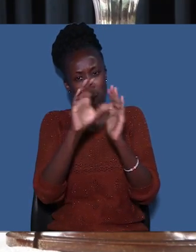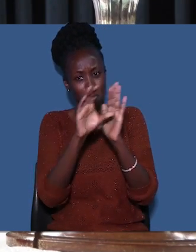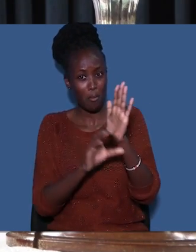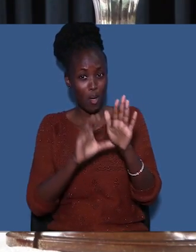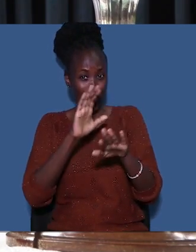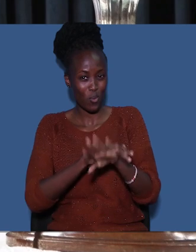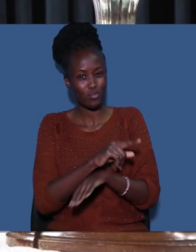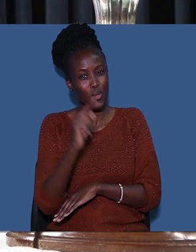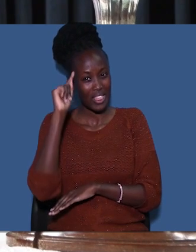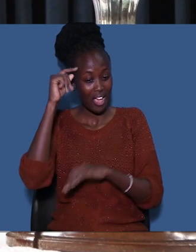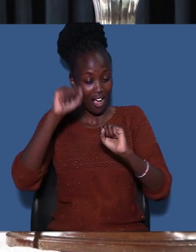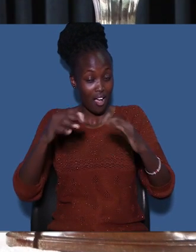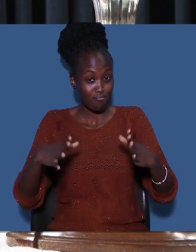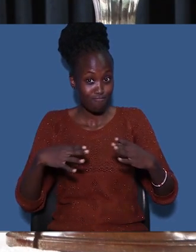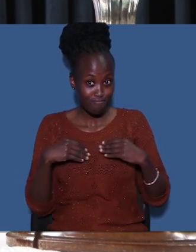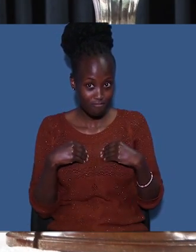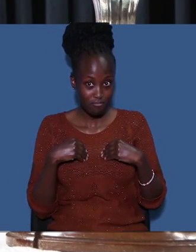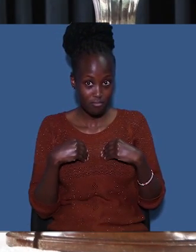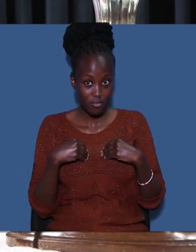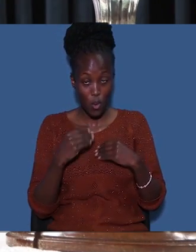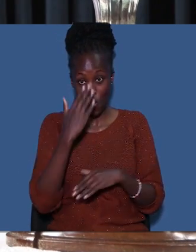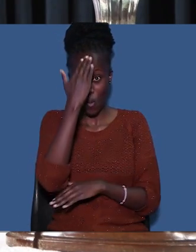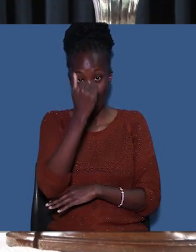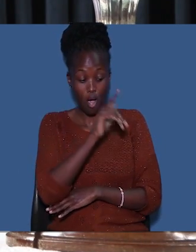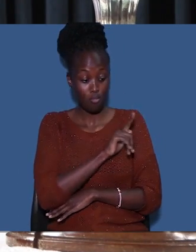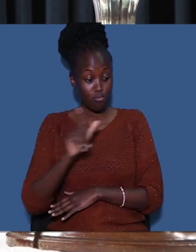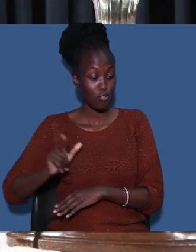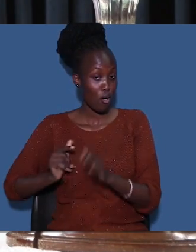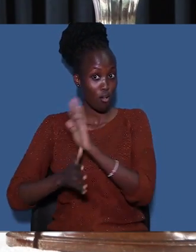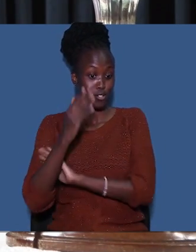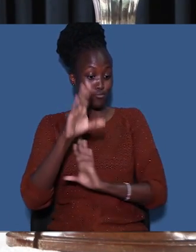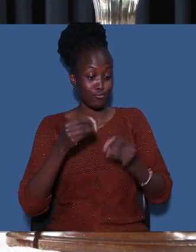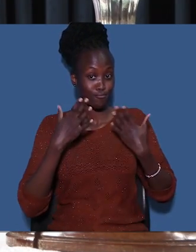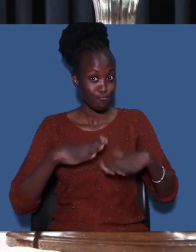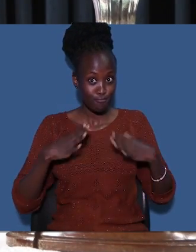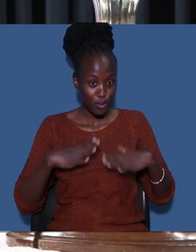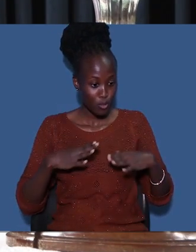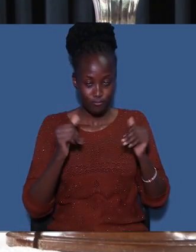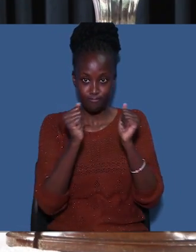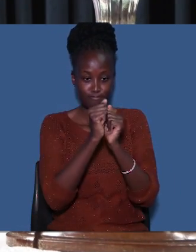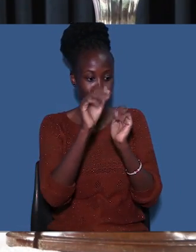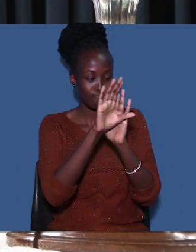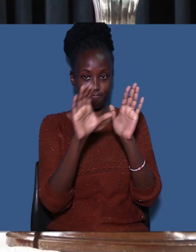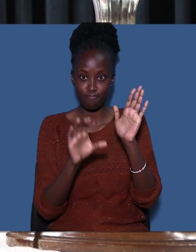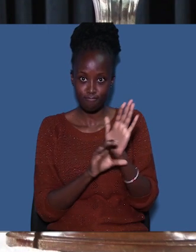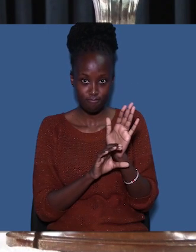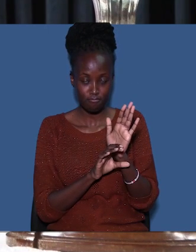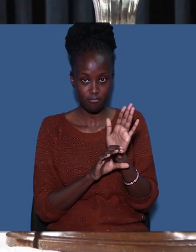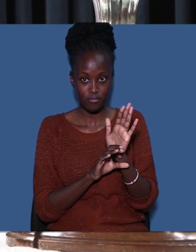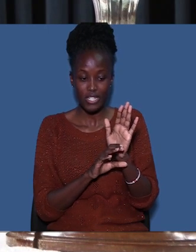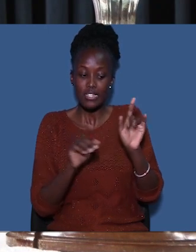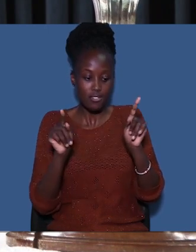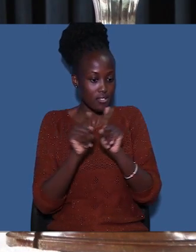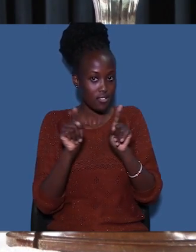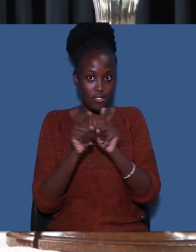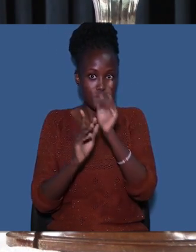gladly? To God, who gave these laws to his people then, the God who gave these laws to his people then is